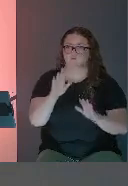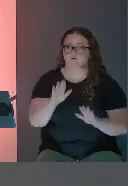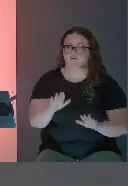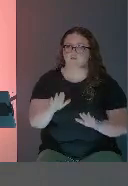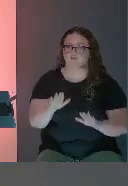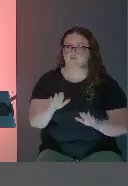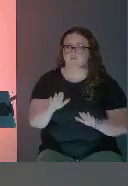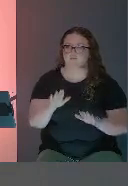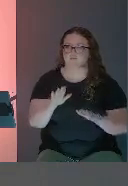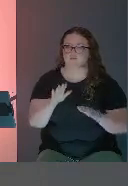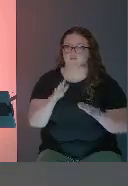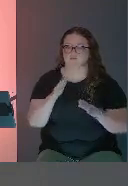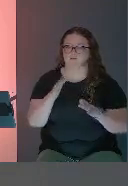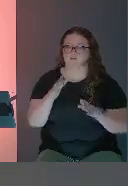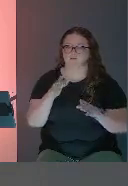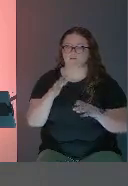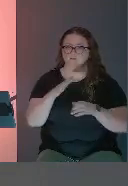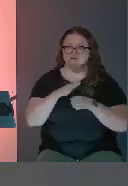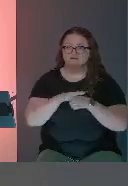distressed.